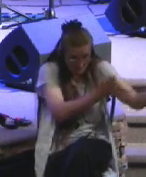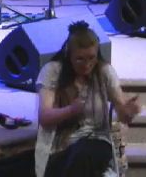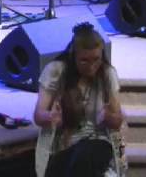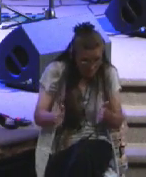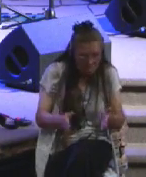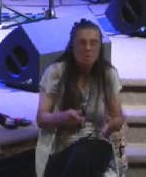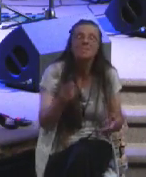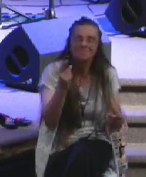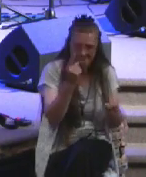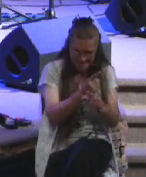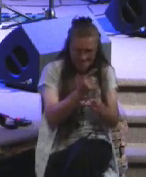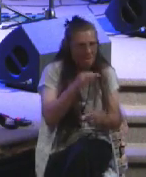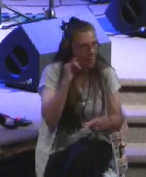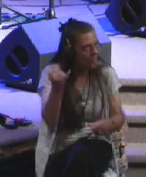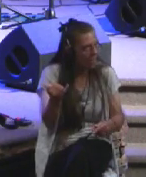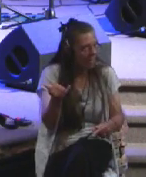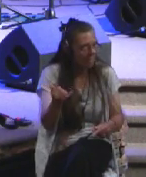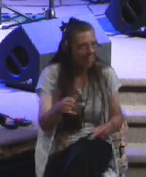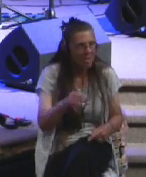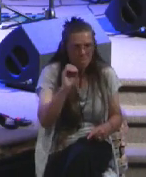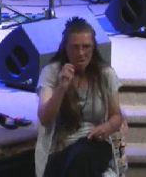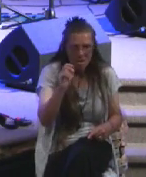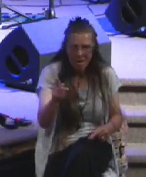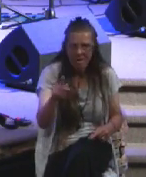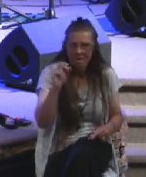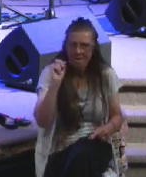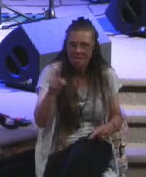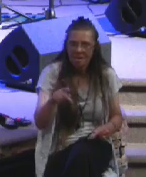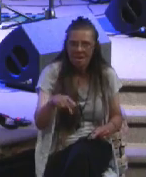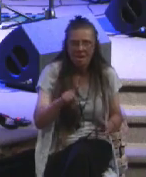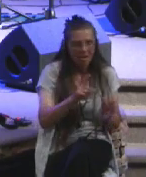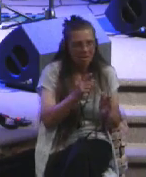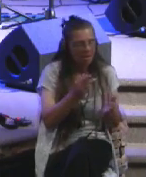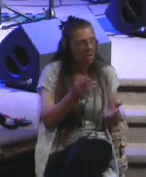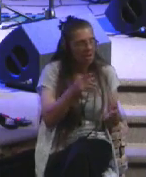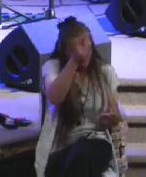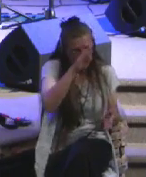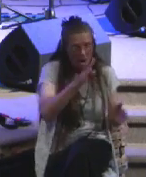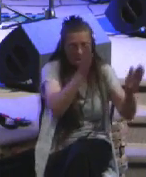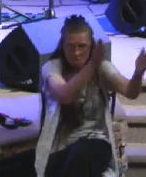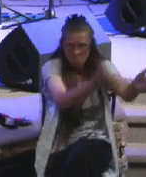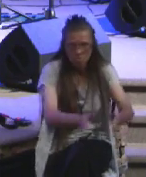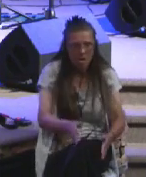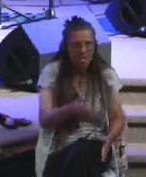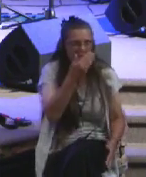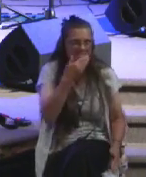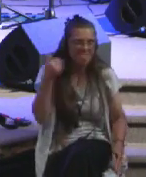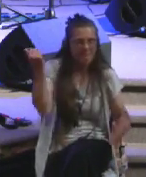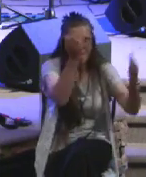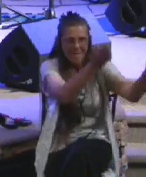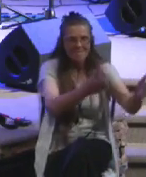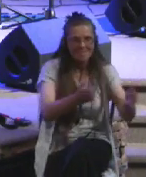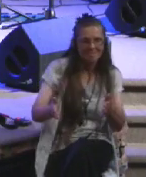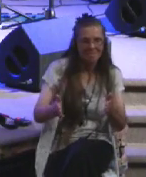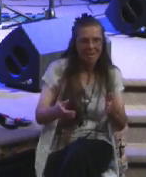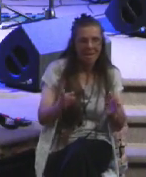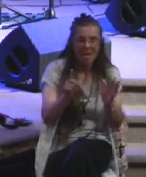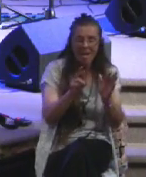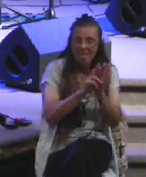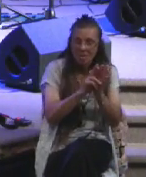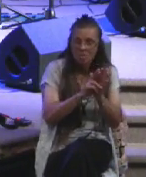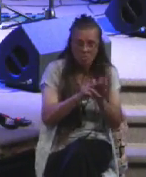work out. No matter what you think at the moment, God's way is always the best way. And that rule still